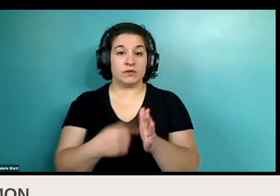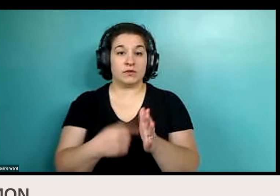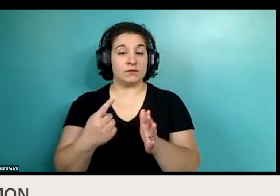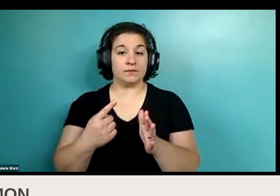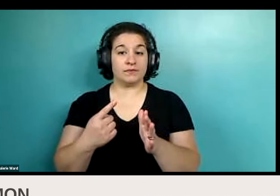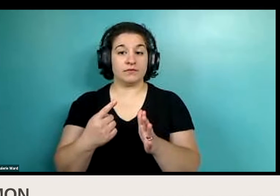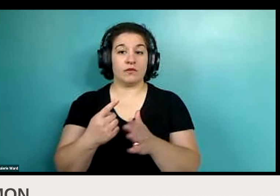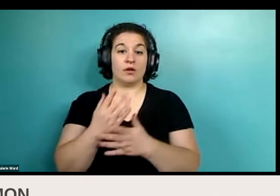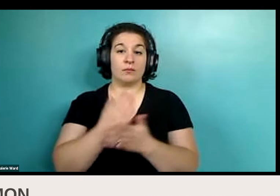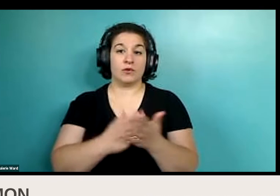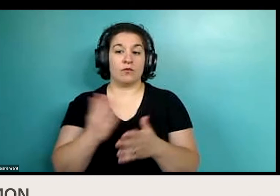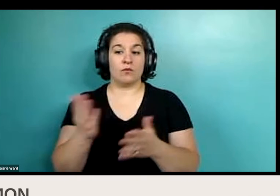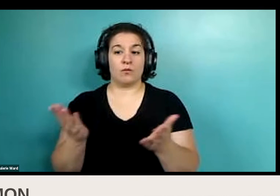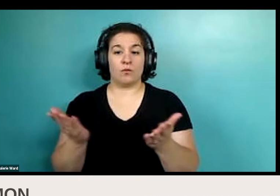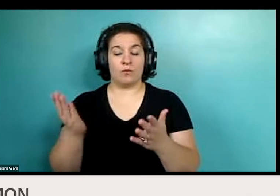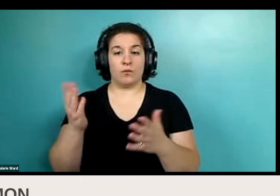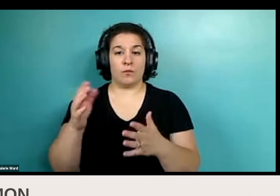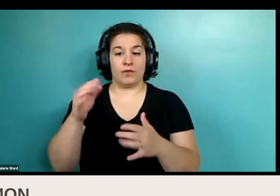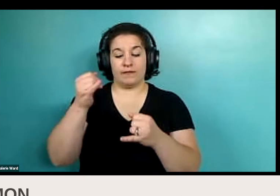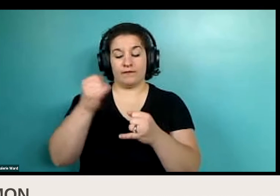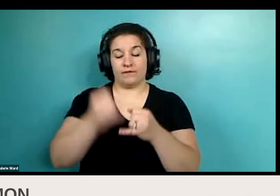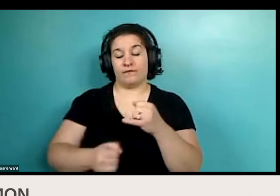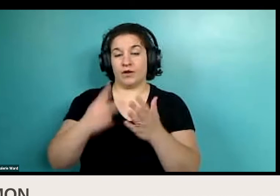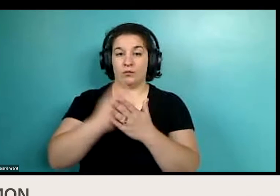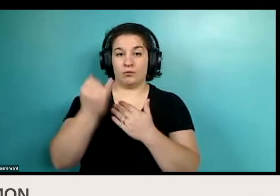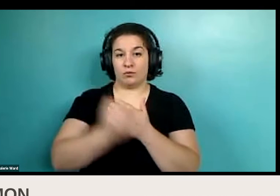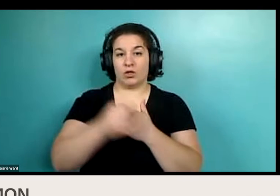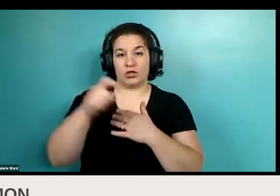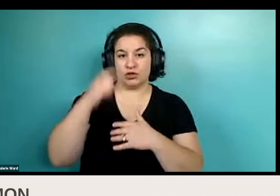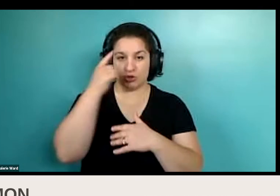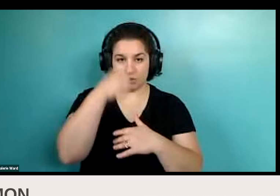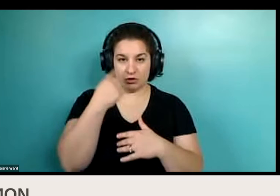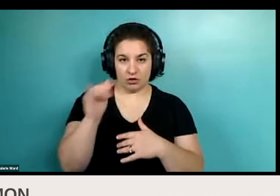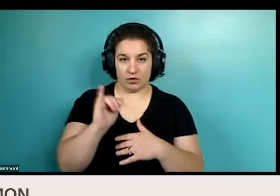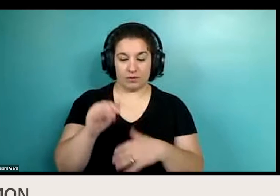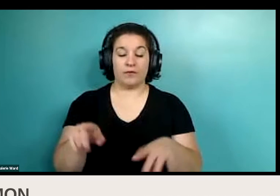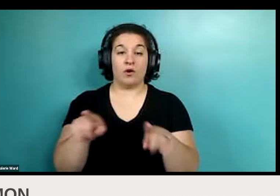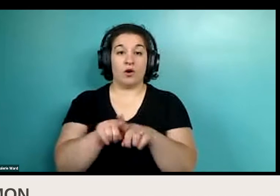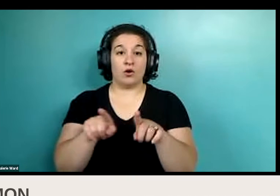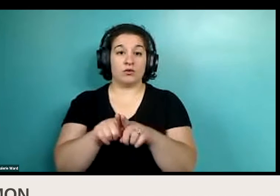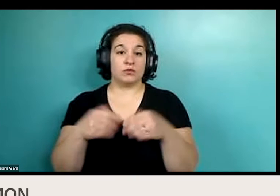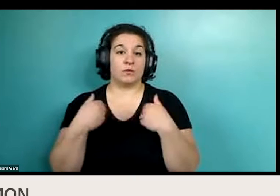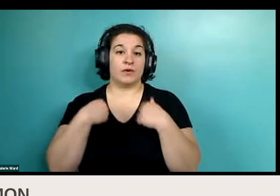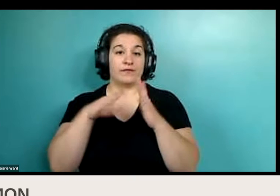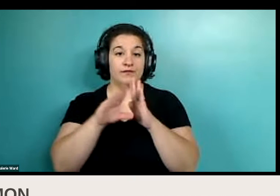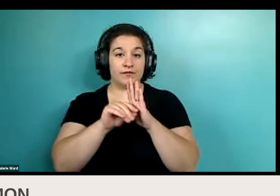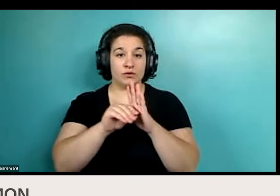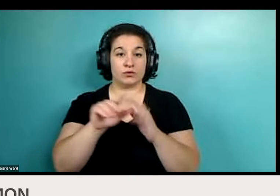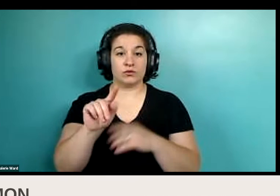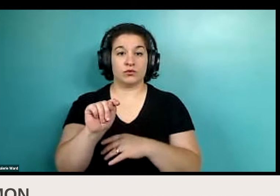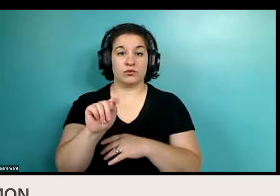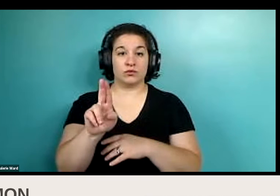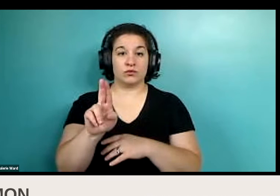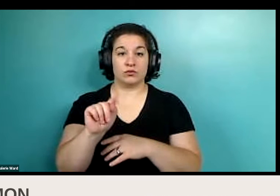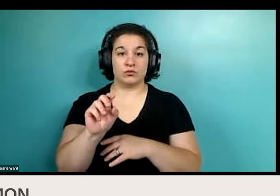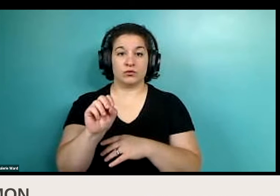final project is supposed to look like. And then we also have videos, tutorial videos, and examples of what our